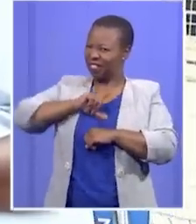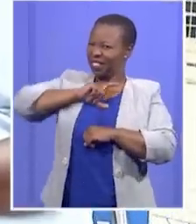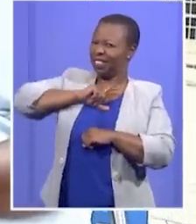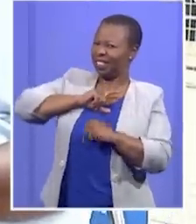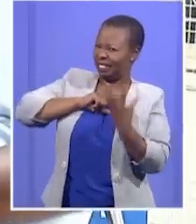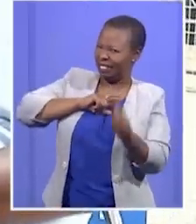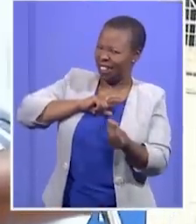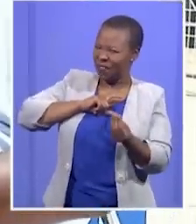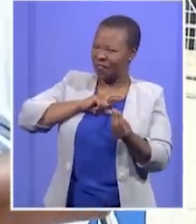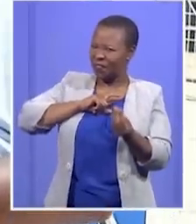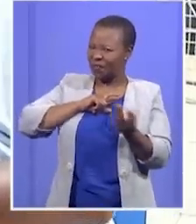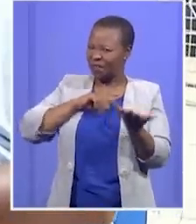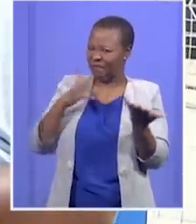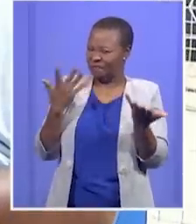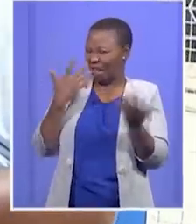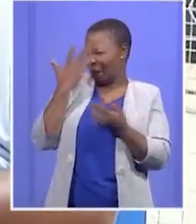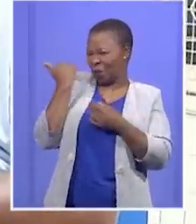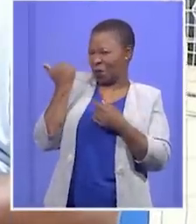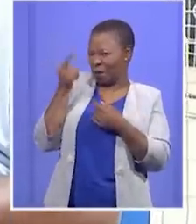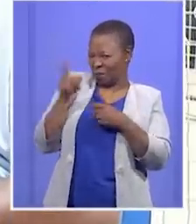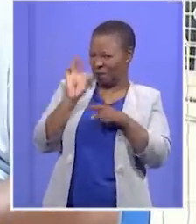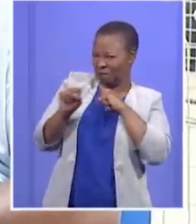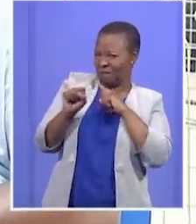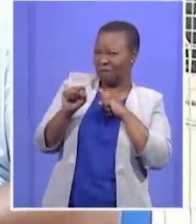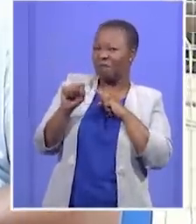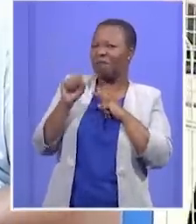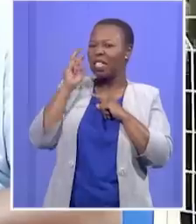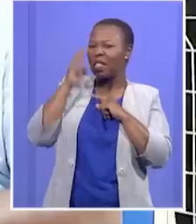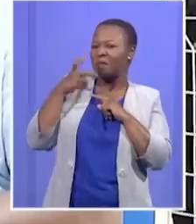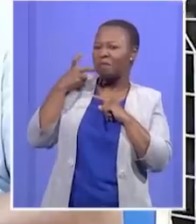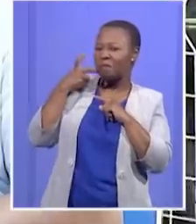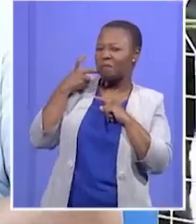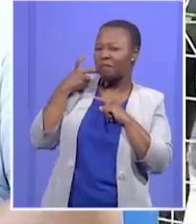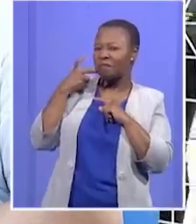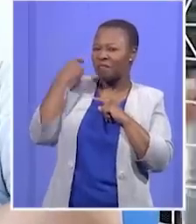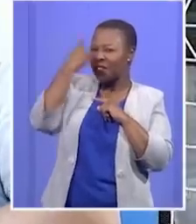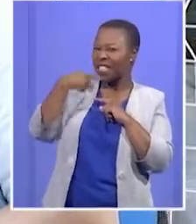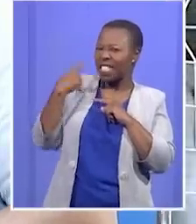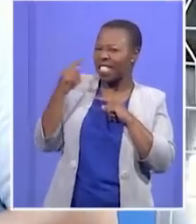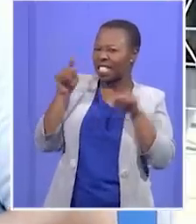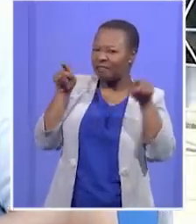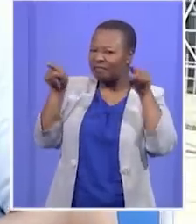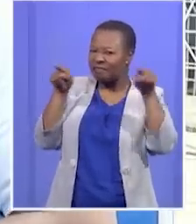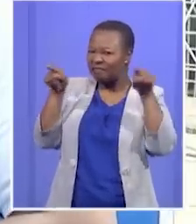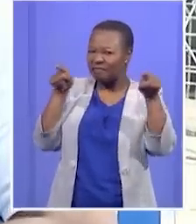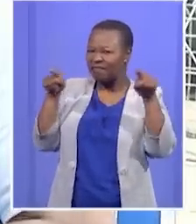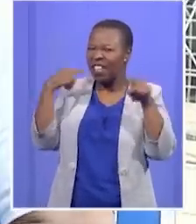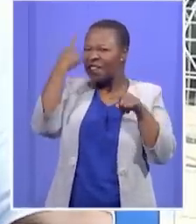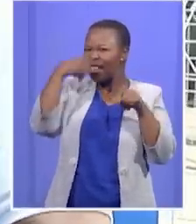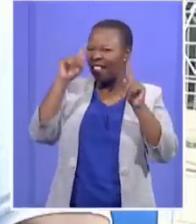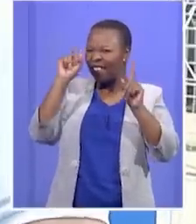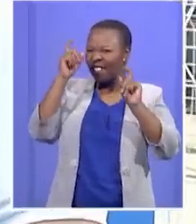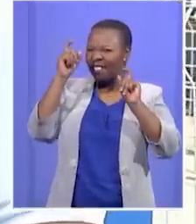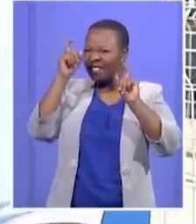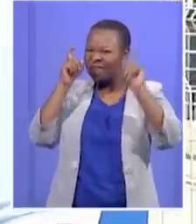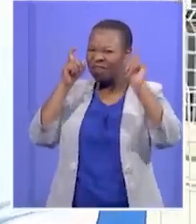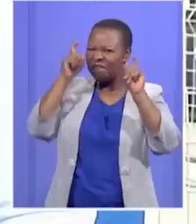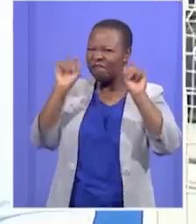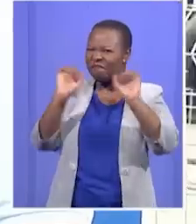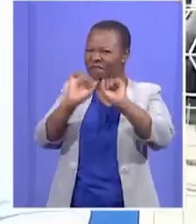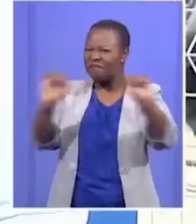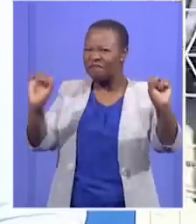you also were able to see Dr. Zweli Mkhize. So when you read their facial expressions, so what did you make of